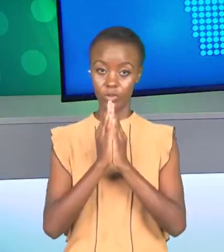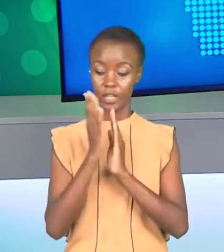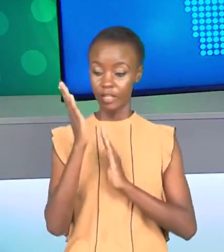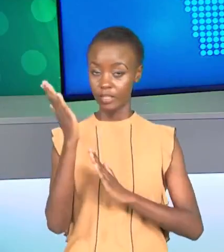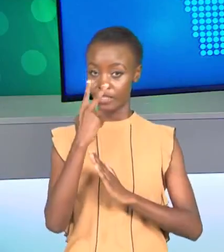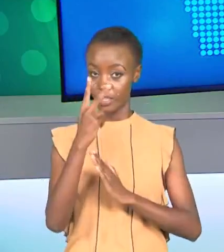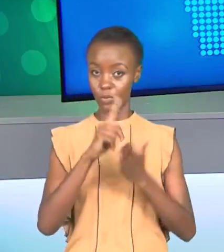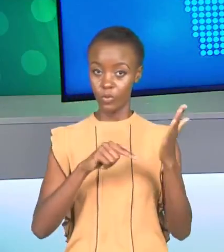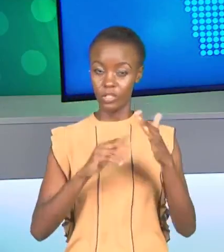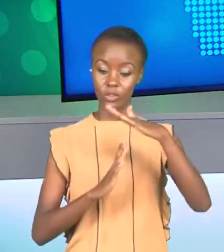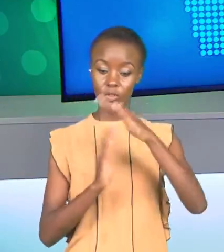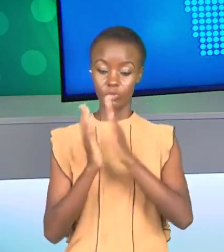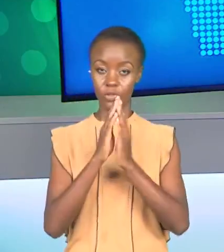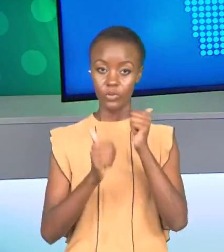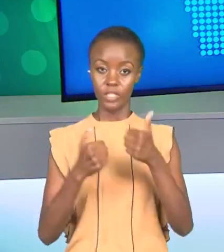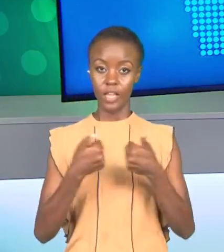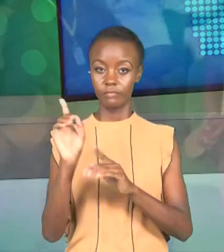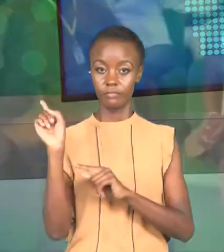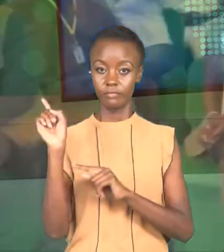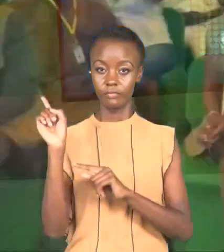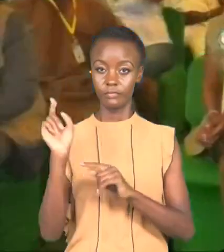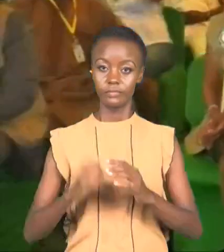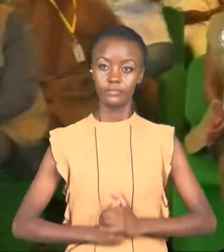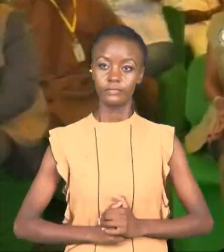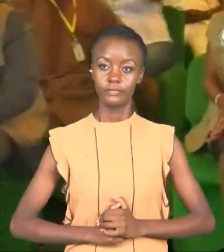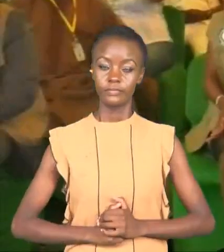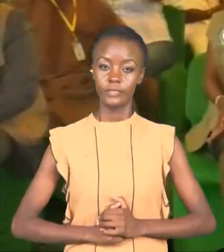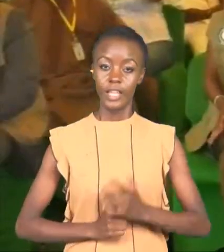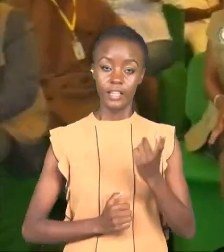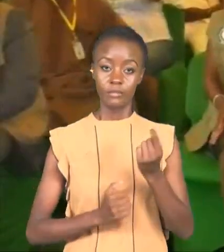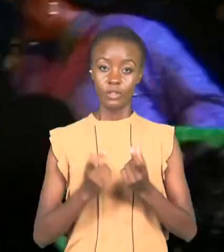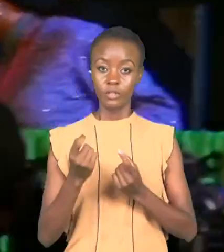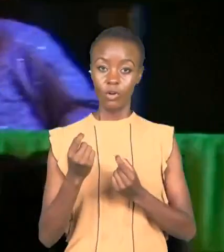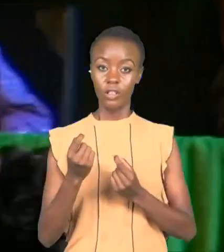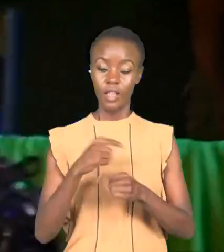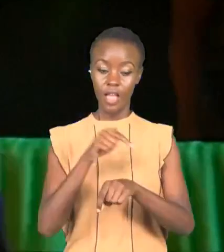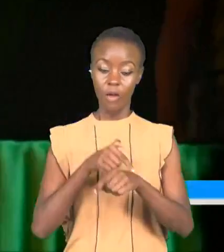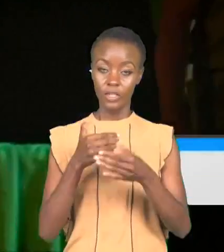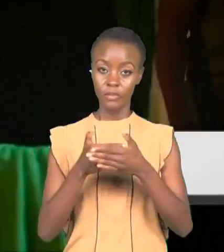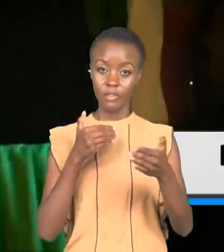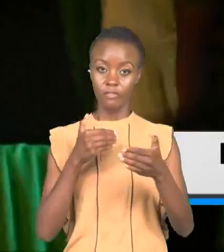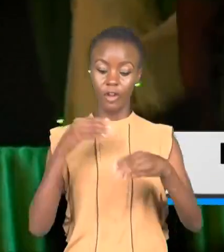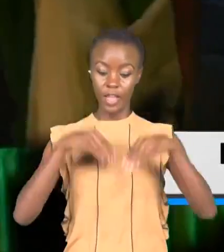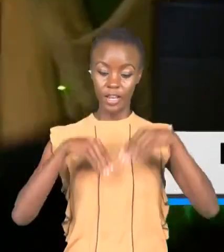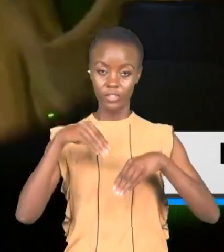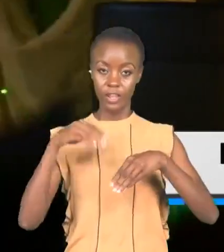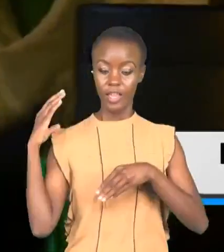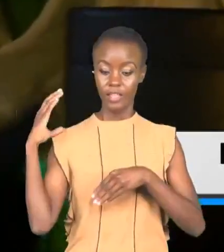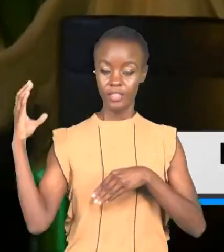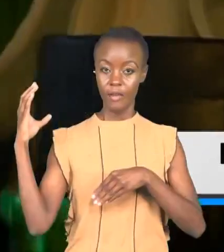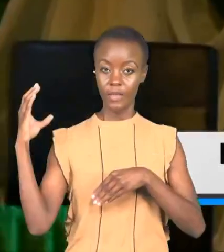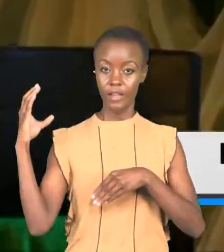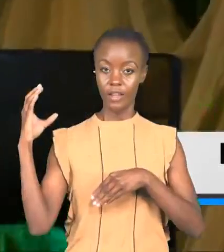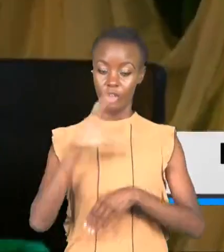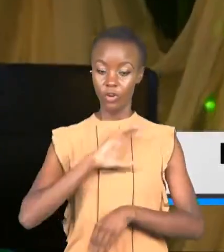at the news that made the headlines around the continent. Hours before polls were due to be open, the chairman of Nigeria's Electoral